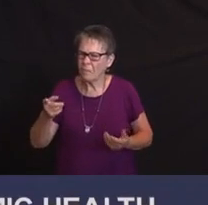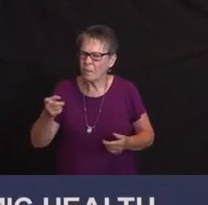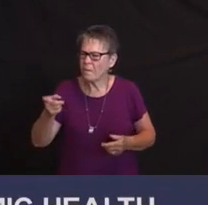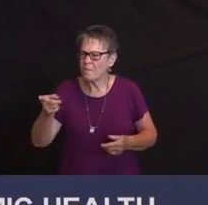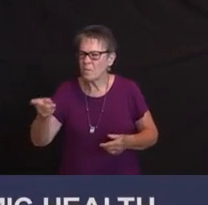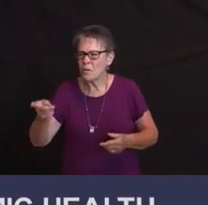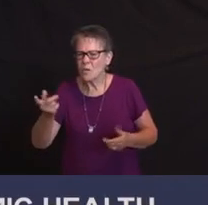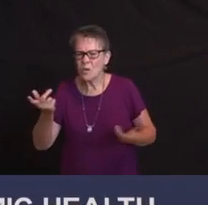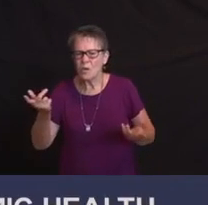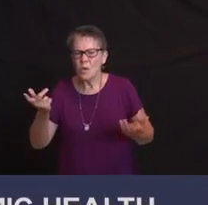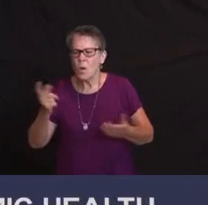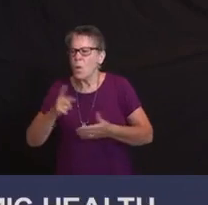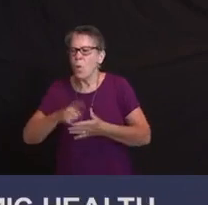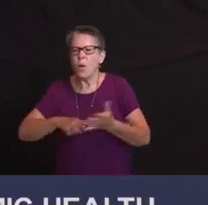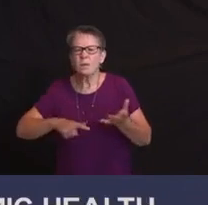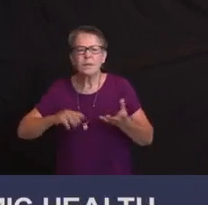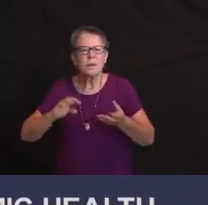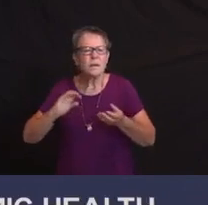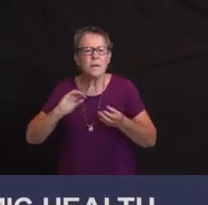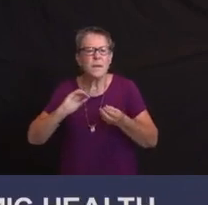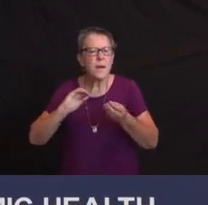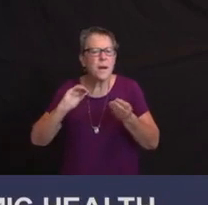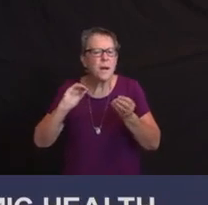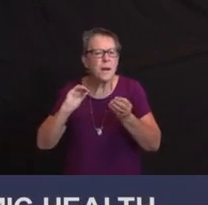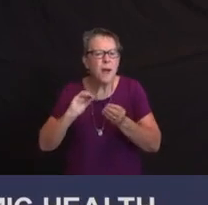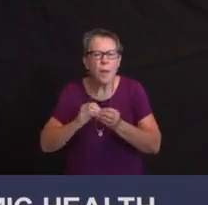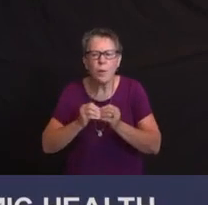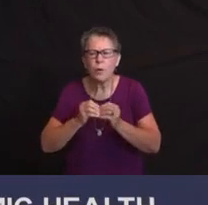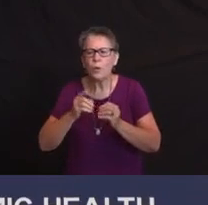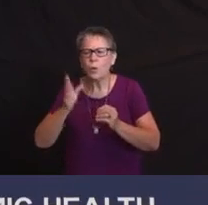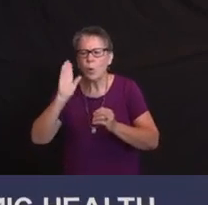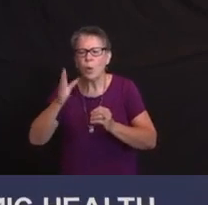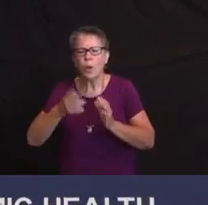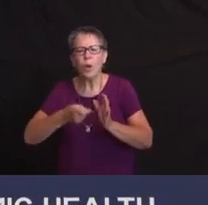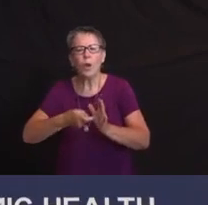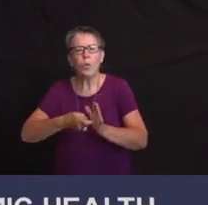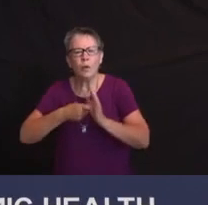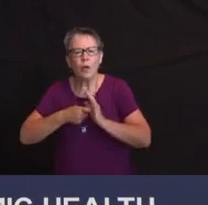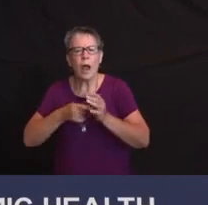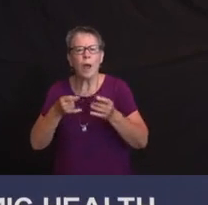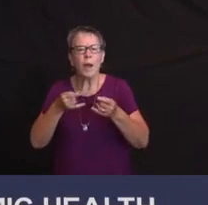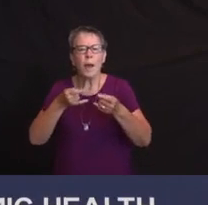for interscholastic sports? I think it's the collection of,